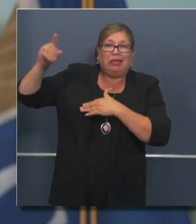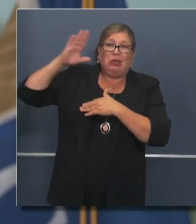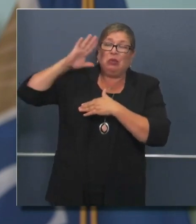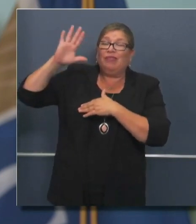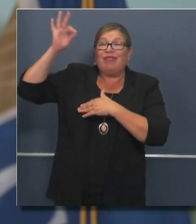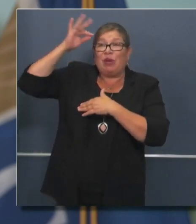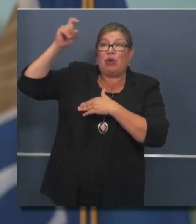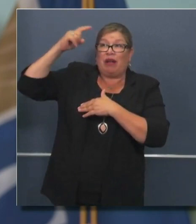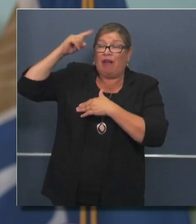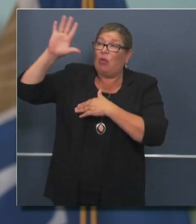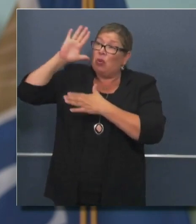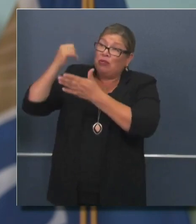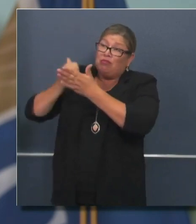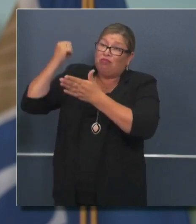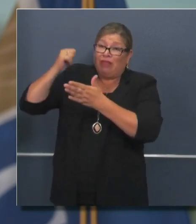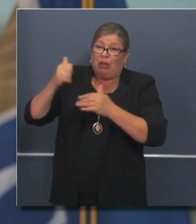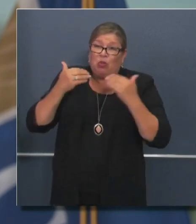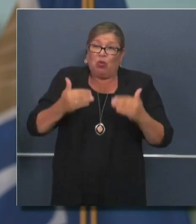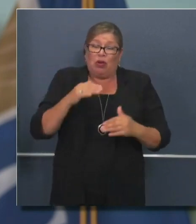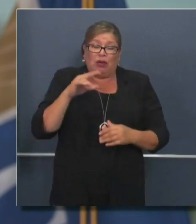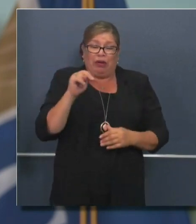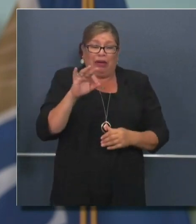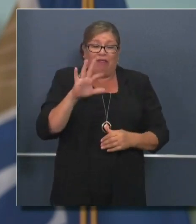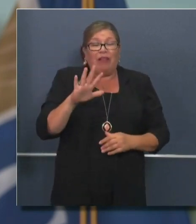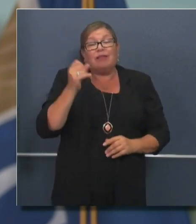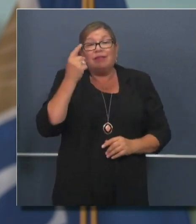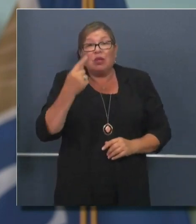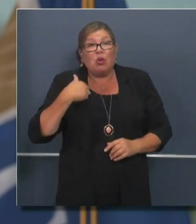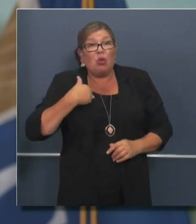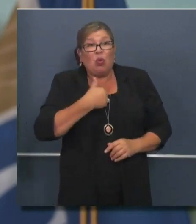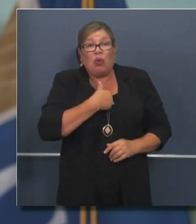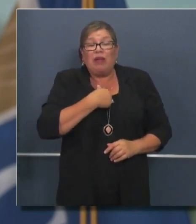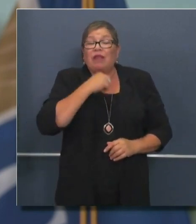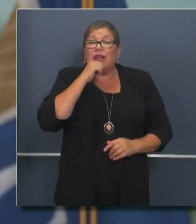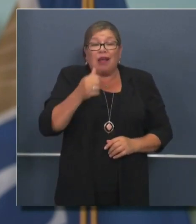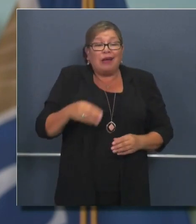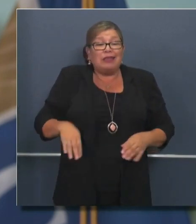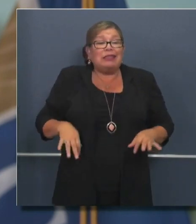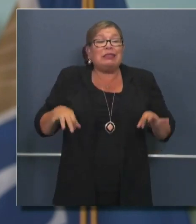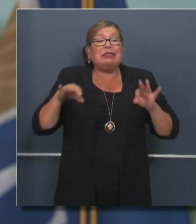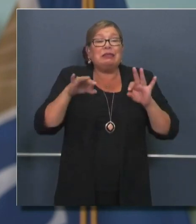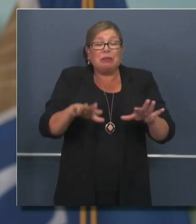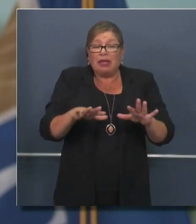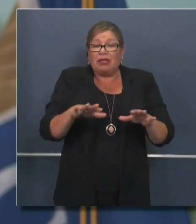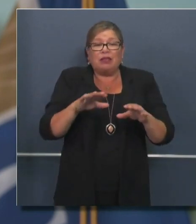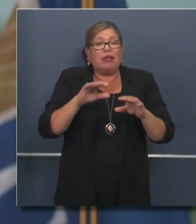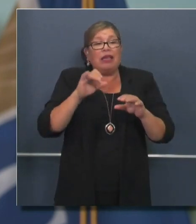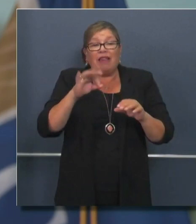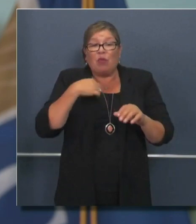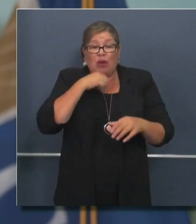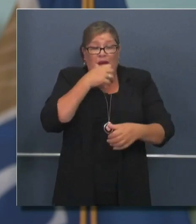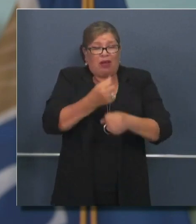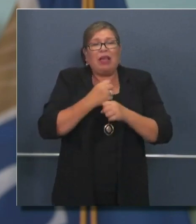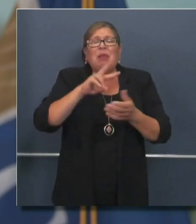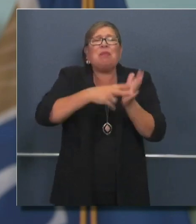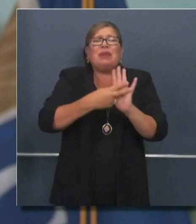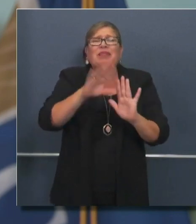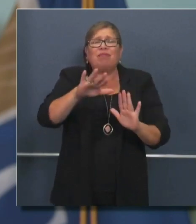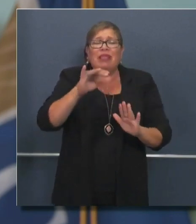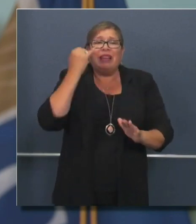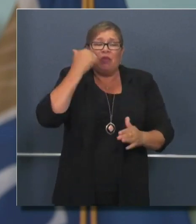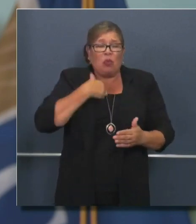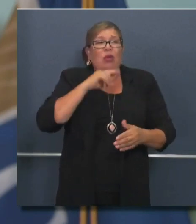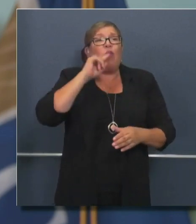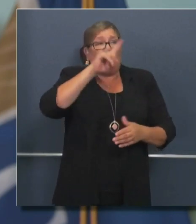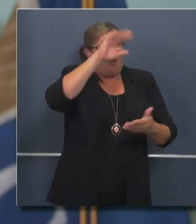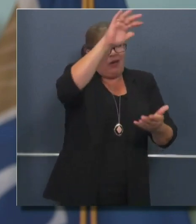federal government. We have not spent one penny on anything we haven't received. If they do not get the certification that's required in the